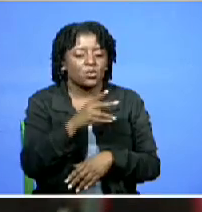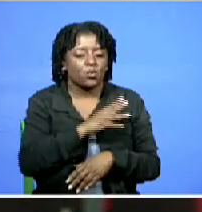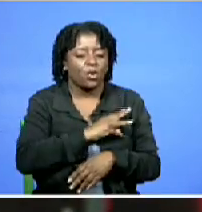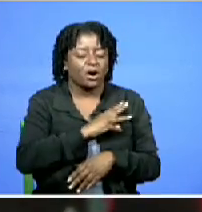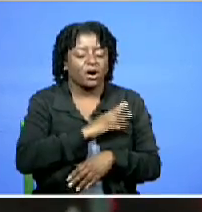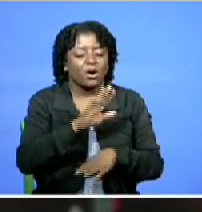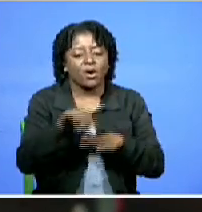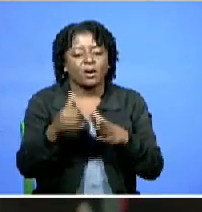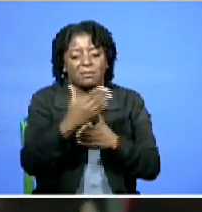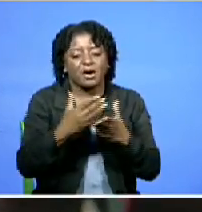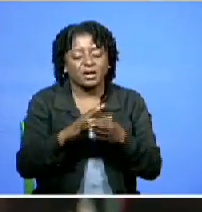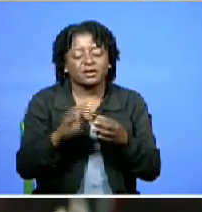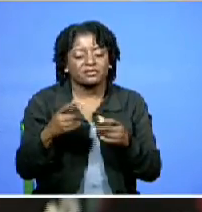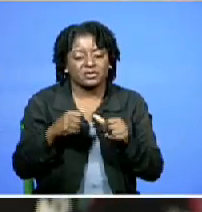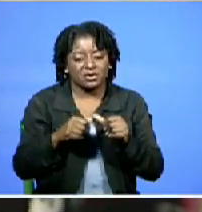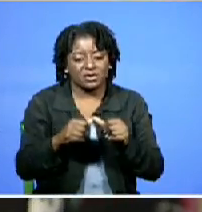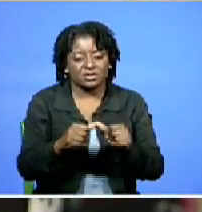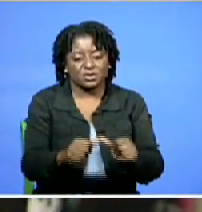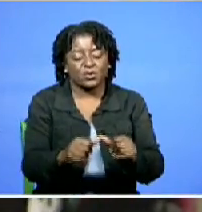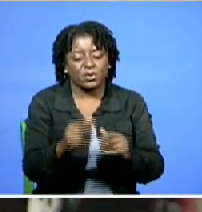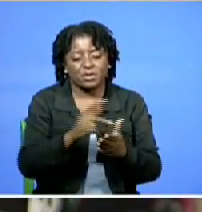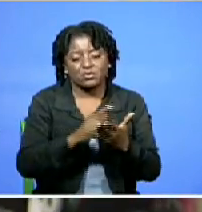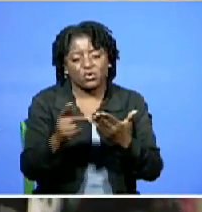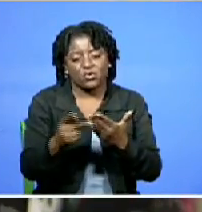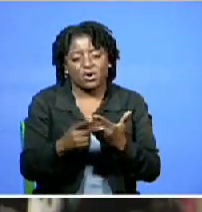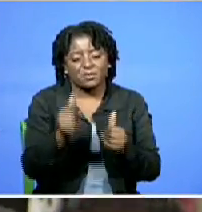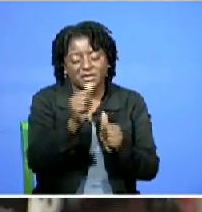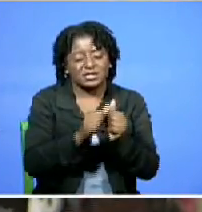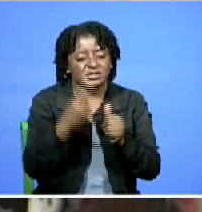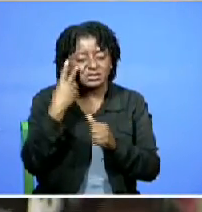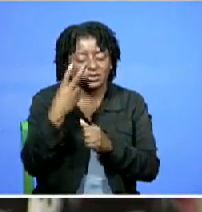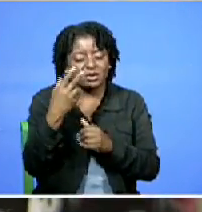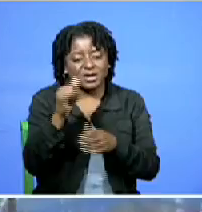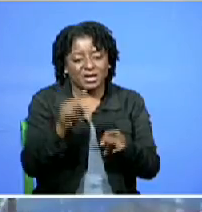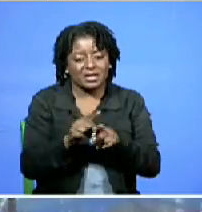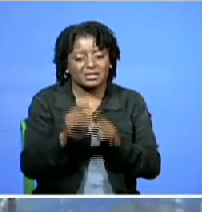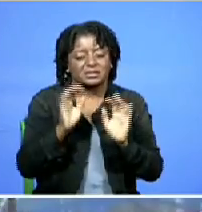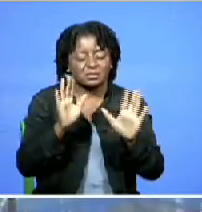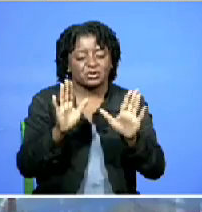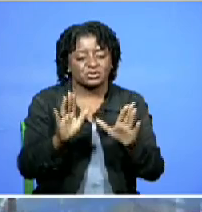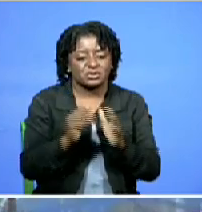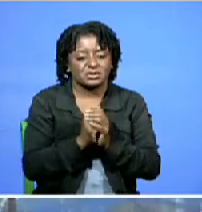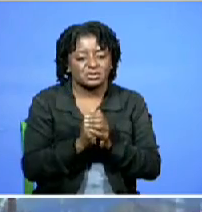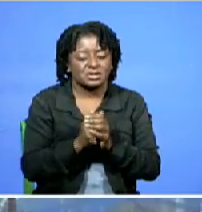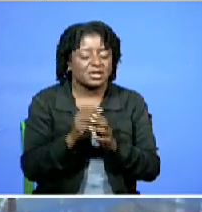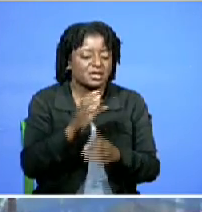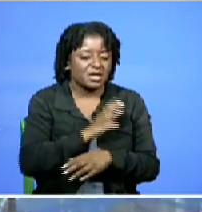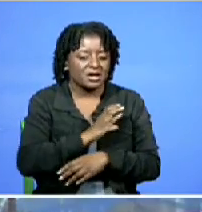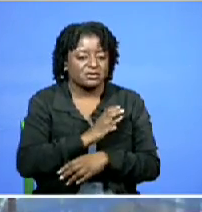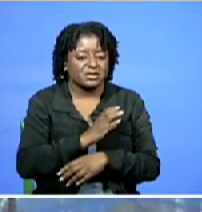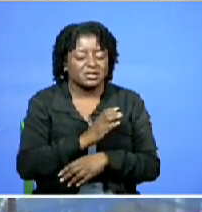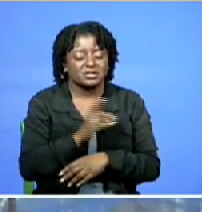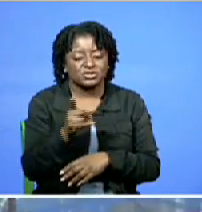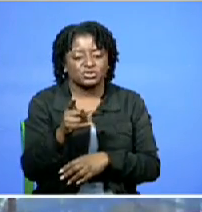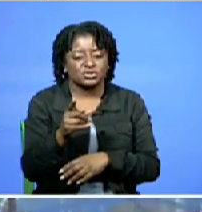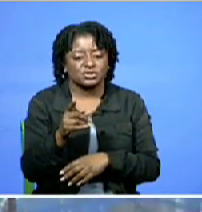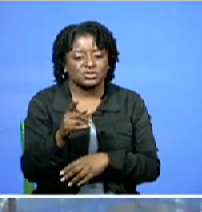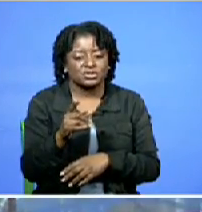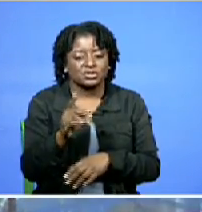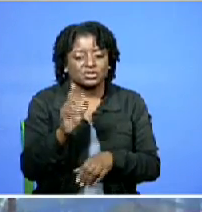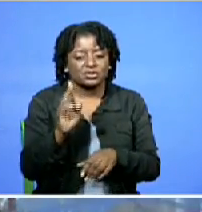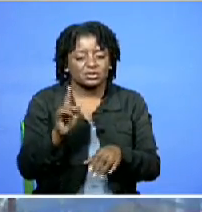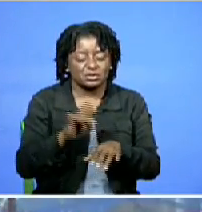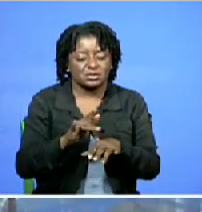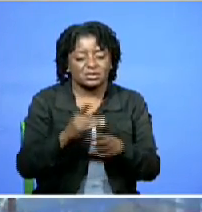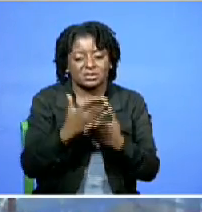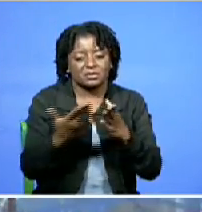program, something each viewed as amazing. For emerging artist Carrie, she tapped into something she was passionate about.